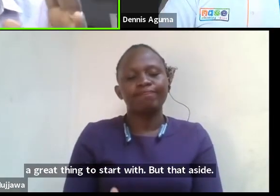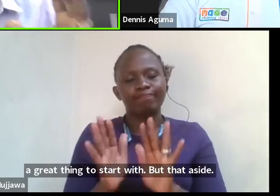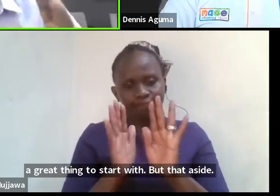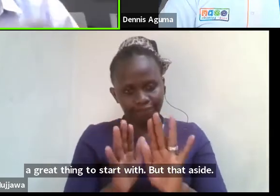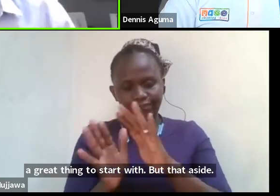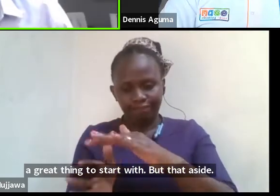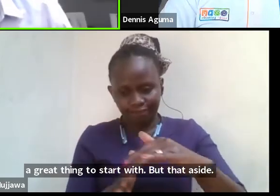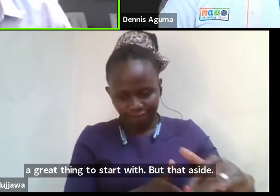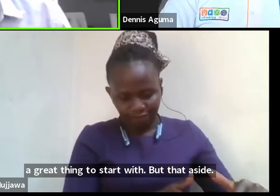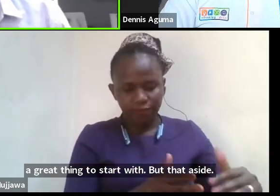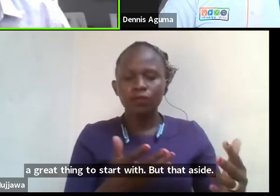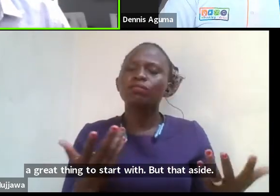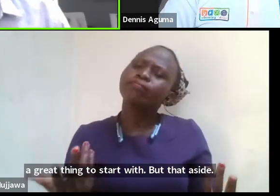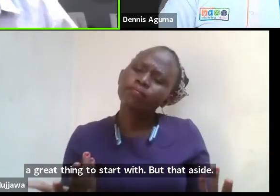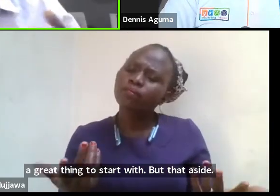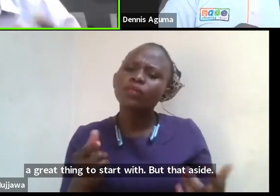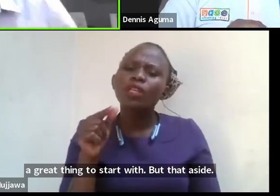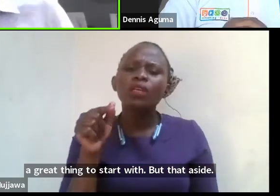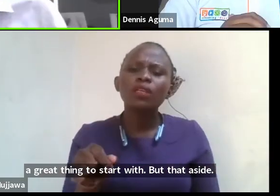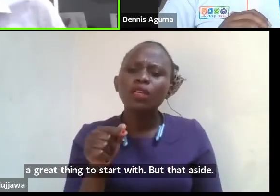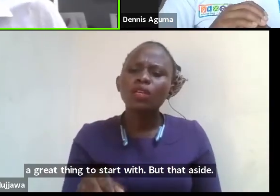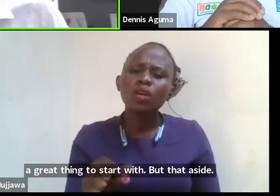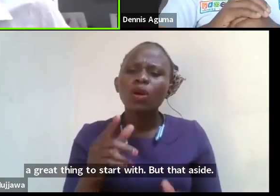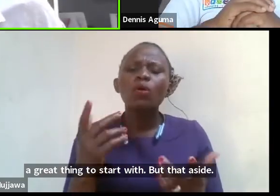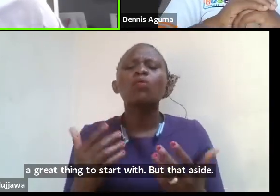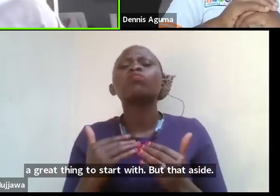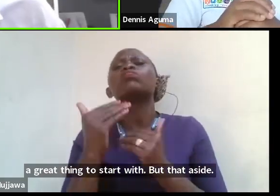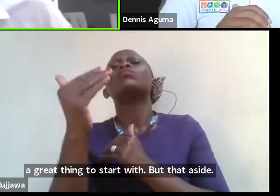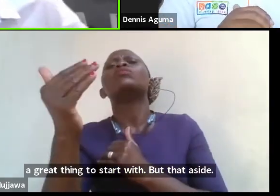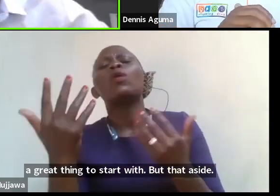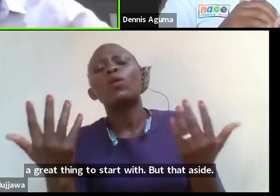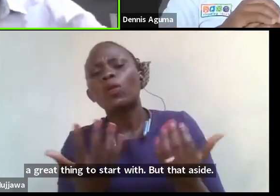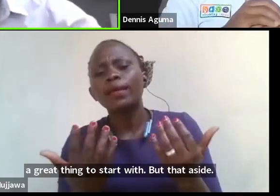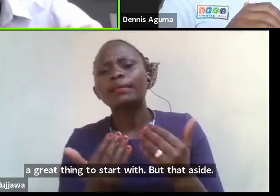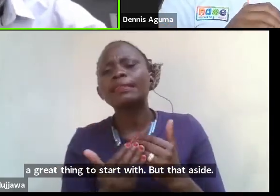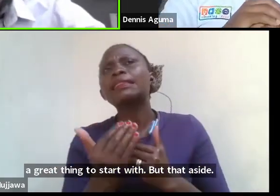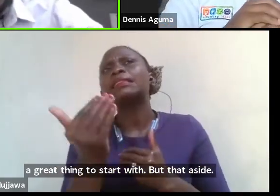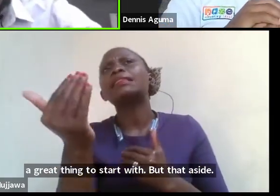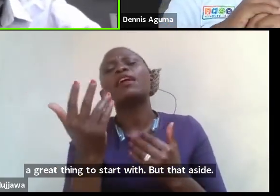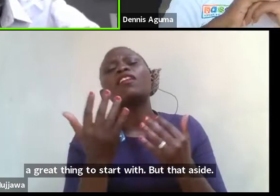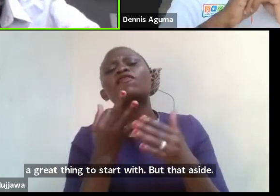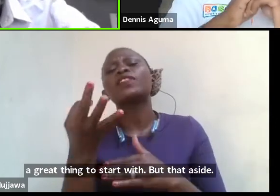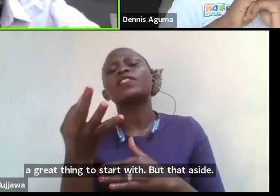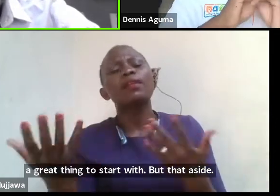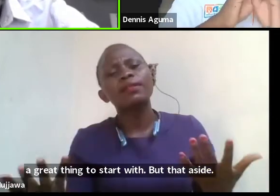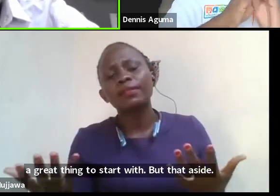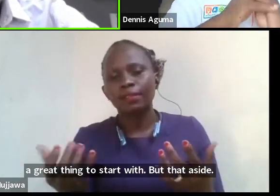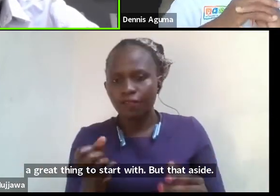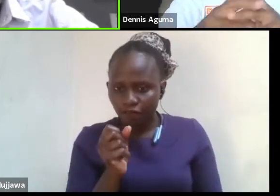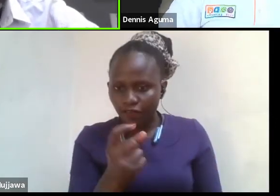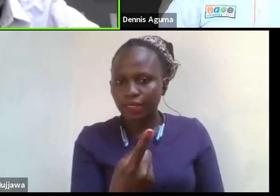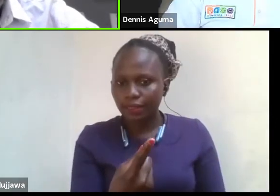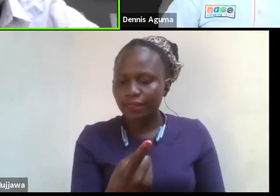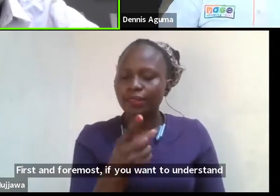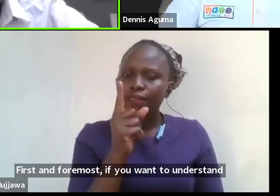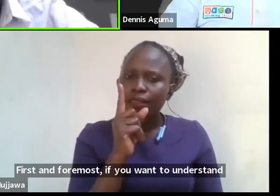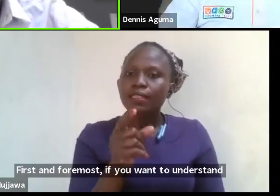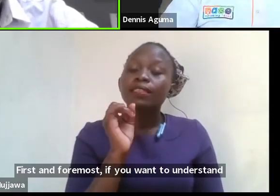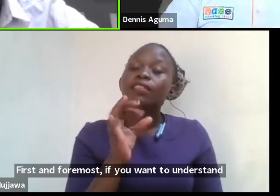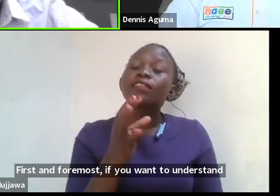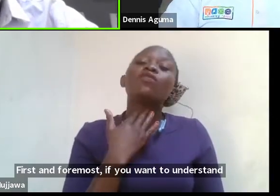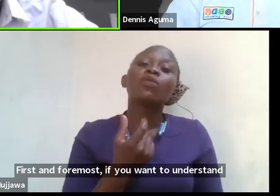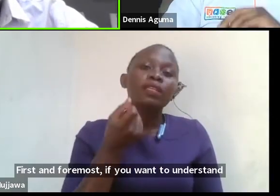see the proper low-hanging fruits? And I'm glad, Dennis, you asked that question. First and foremost, if you want to understand the oil and gas sector,